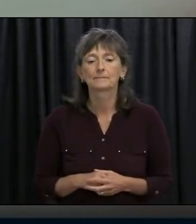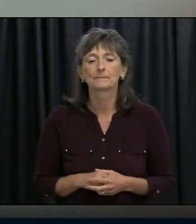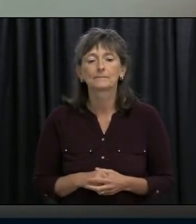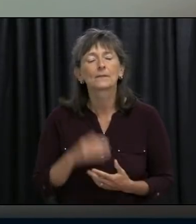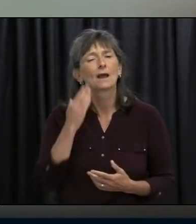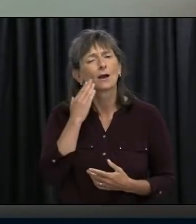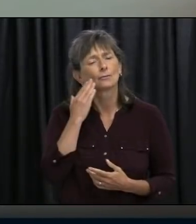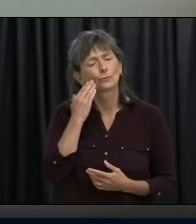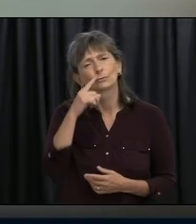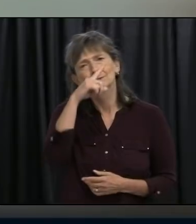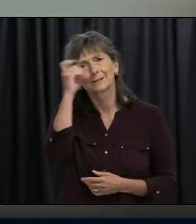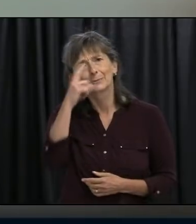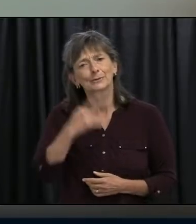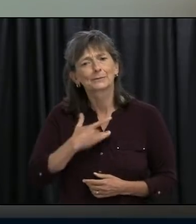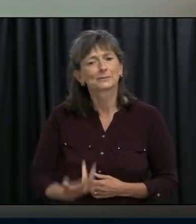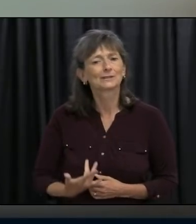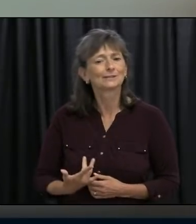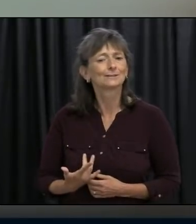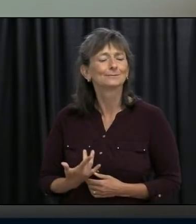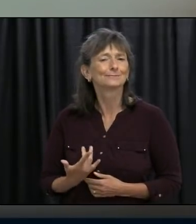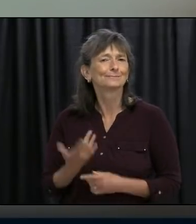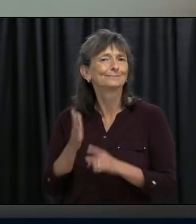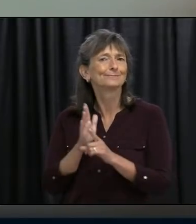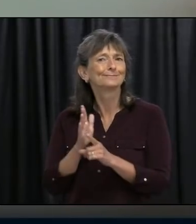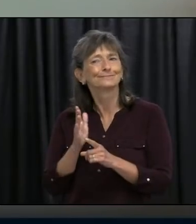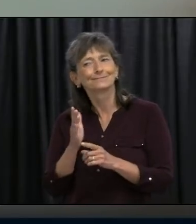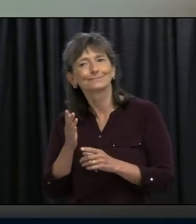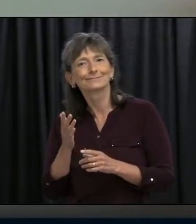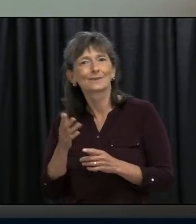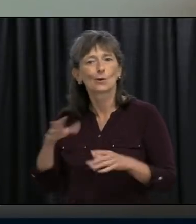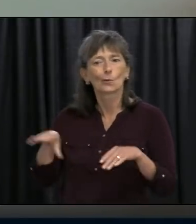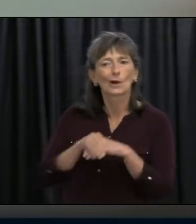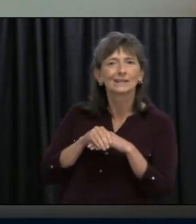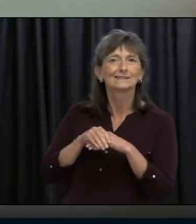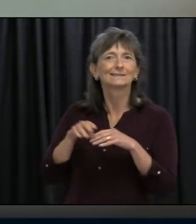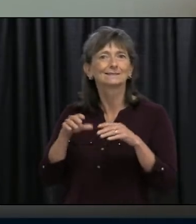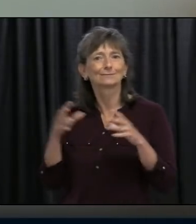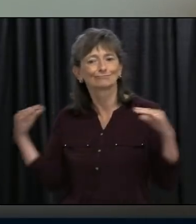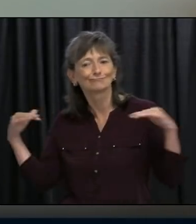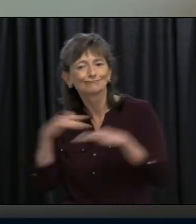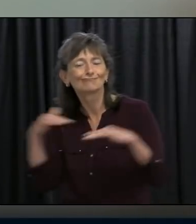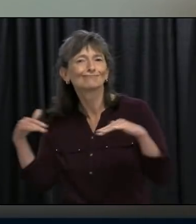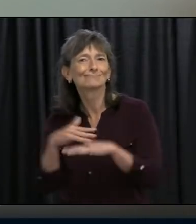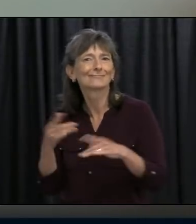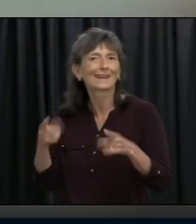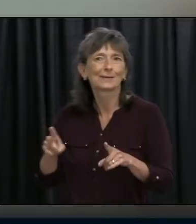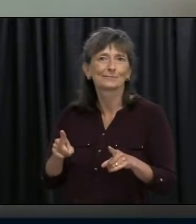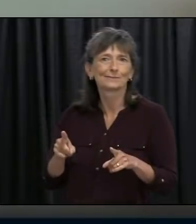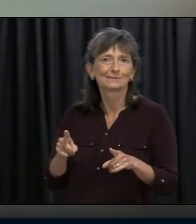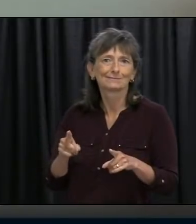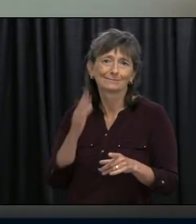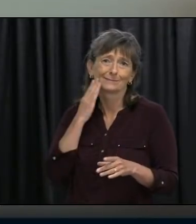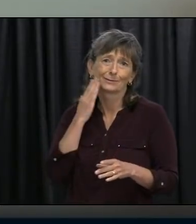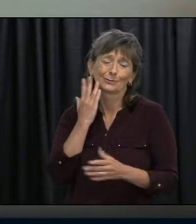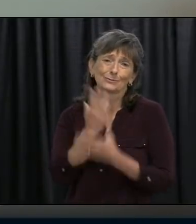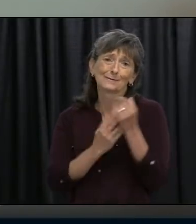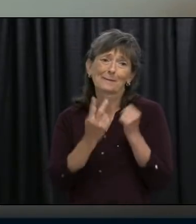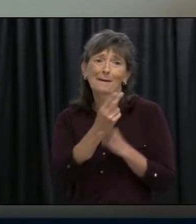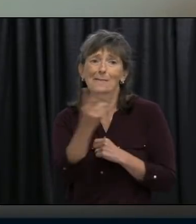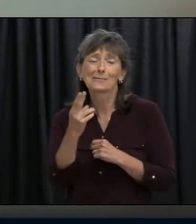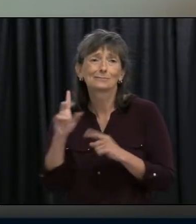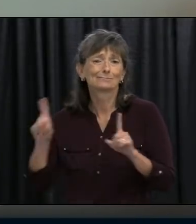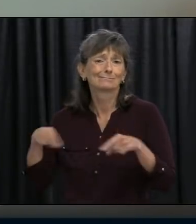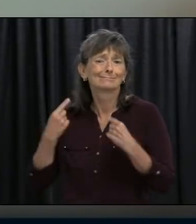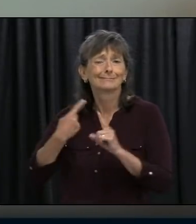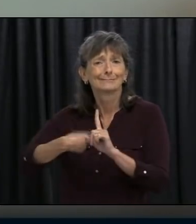summertime is also a popular time for wedding celebrations and gatherings, and it has not been easy on couples who have spent months planning their special day to have it impacted